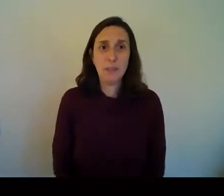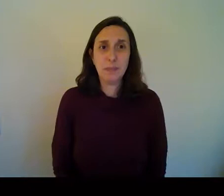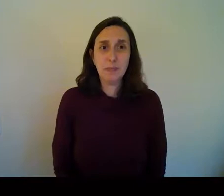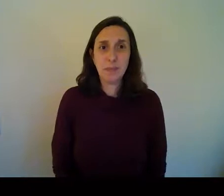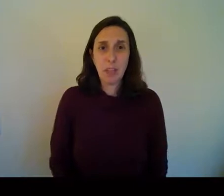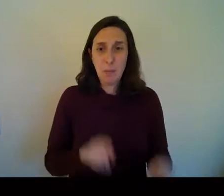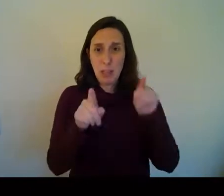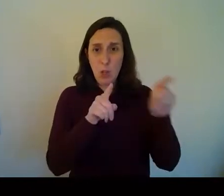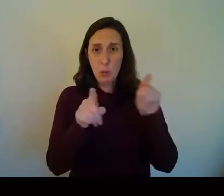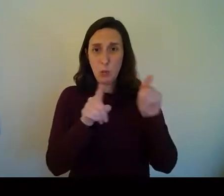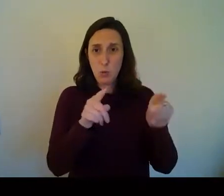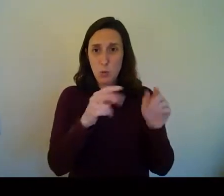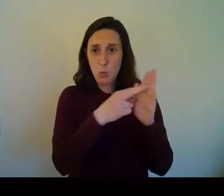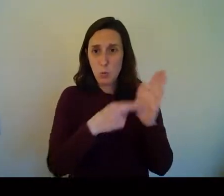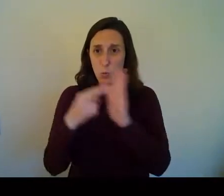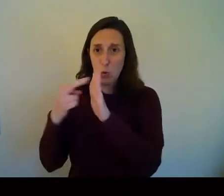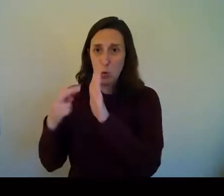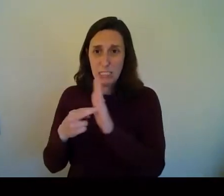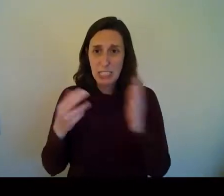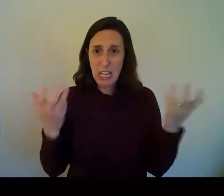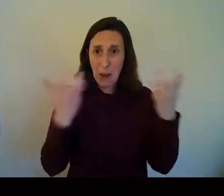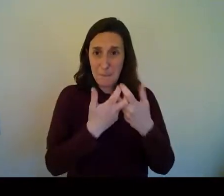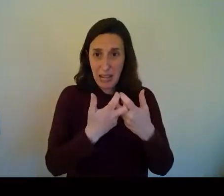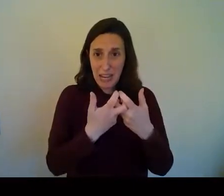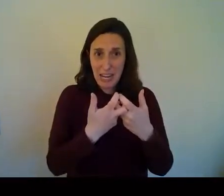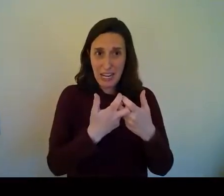These two rules combine. If I can't equal 0 and